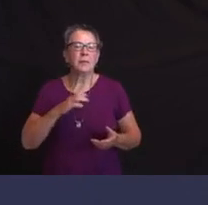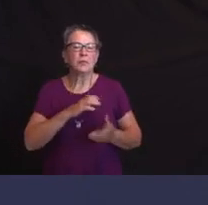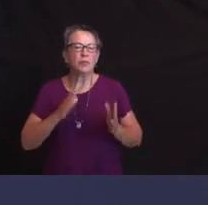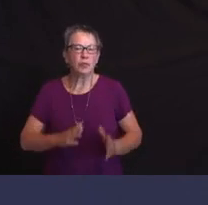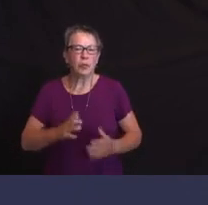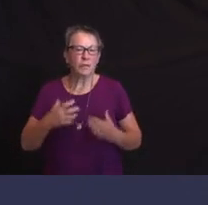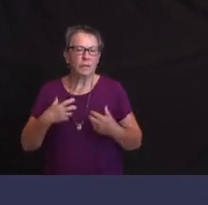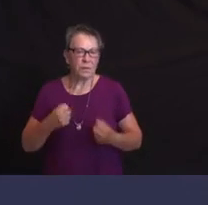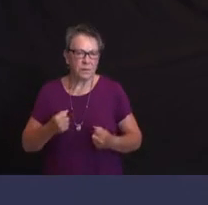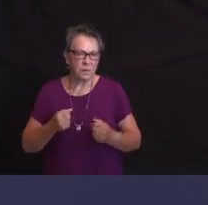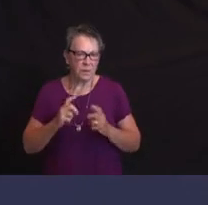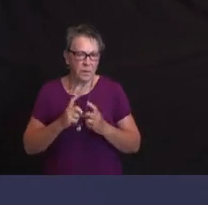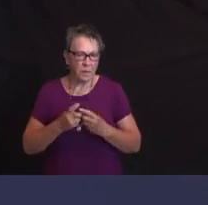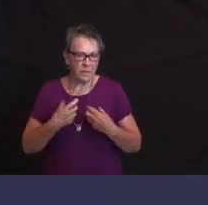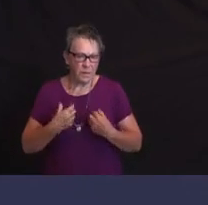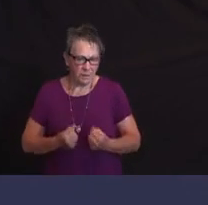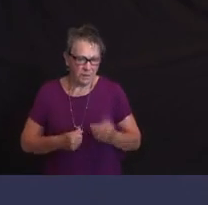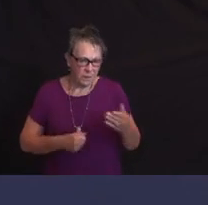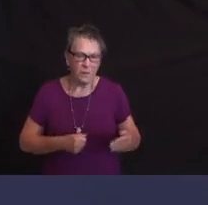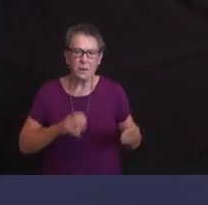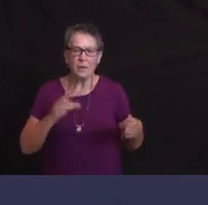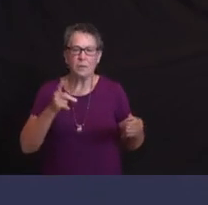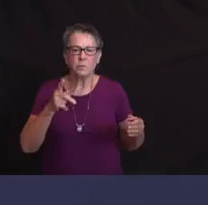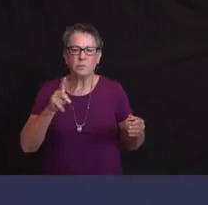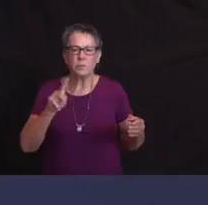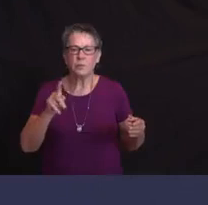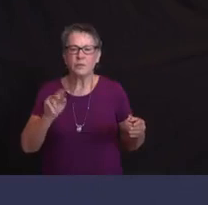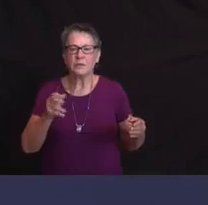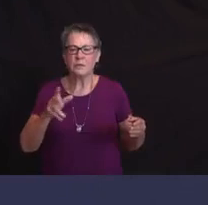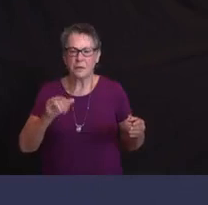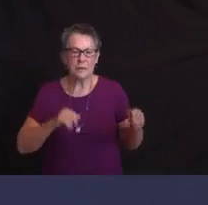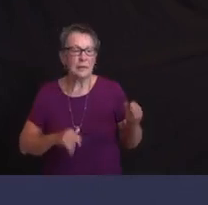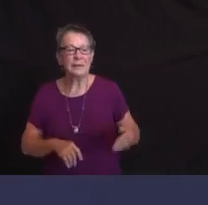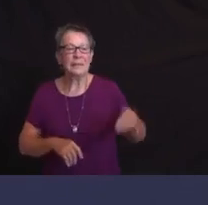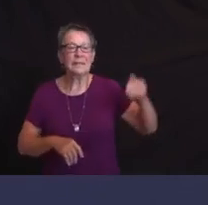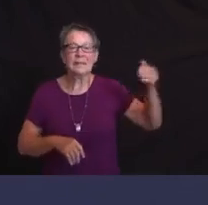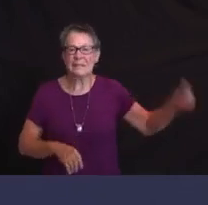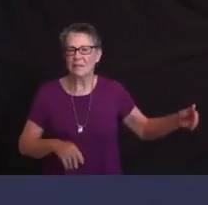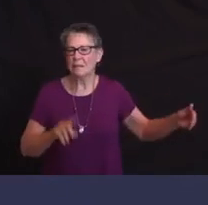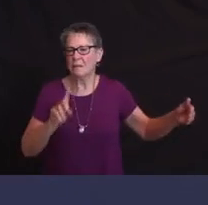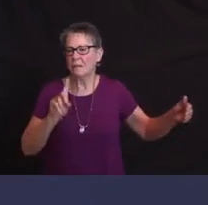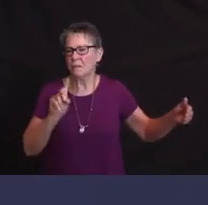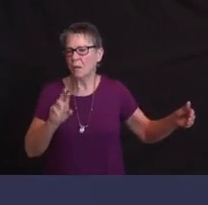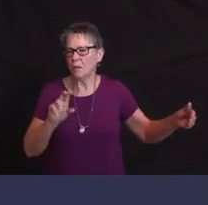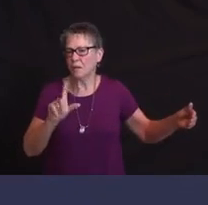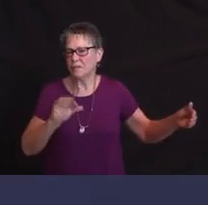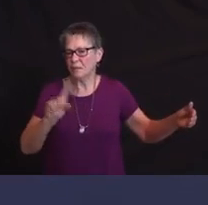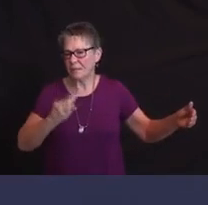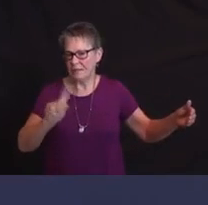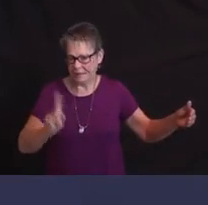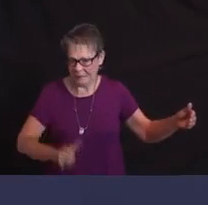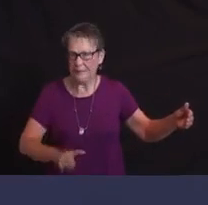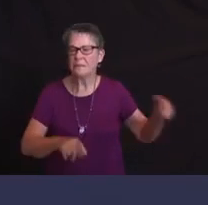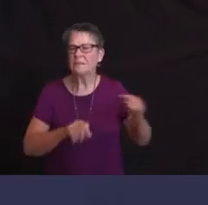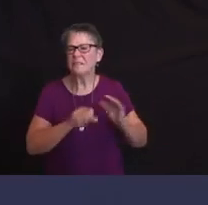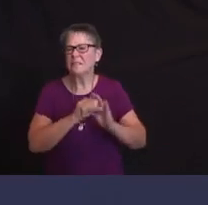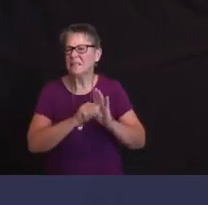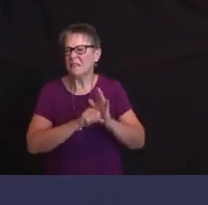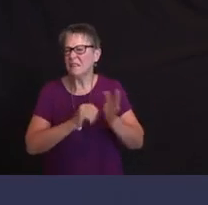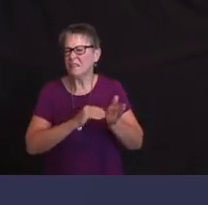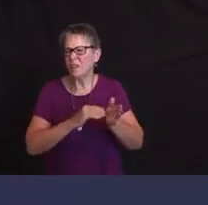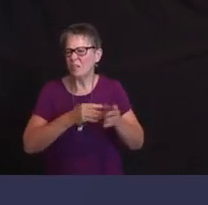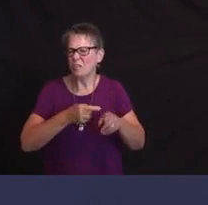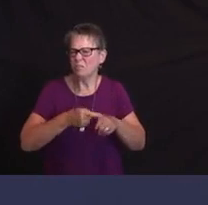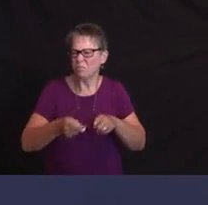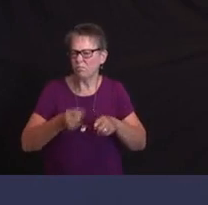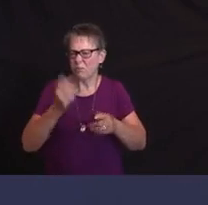another familiar face, the state's epidemiologist, Dr. Christina Tan. Great to have you both here. To my left, another guy who needs no